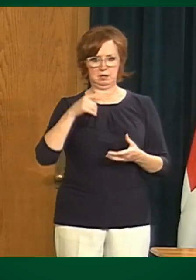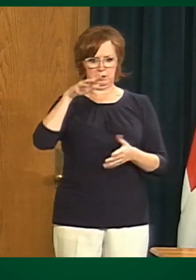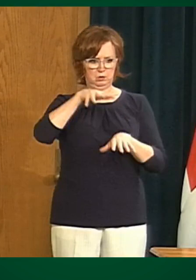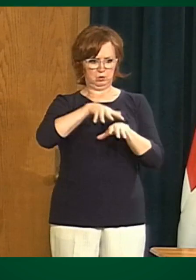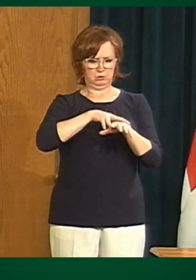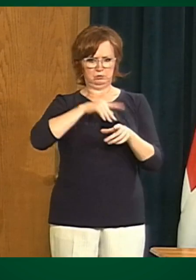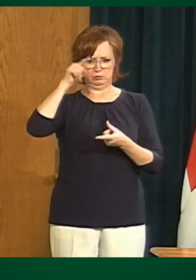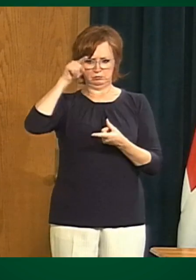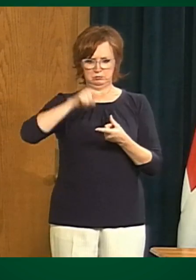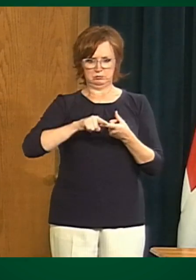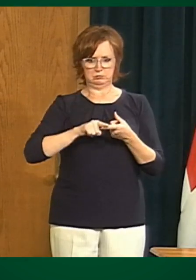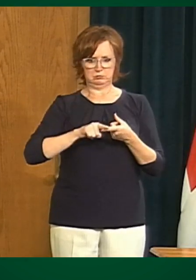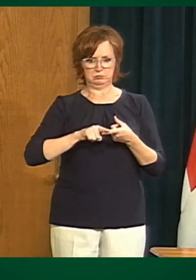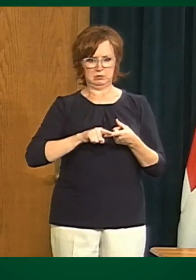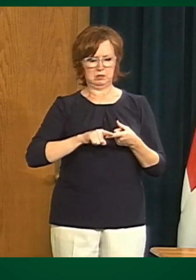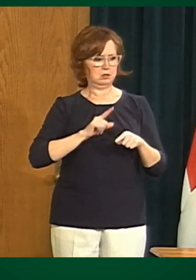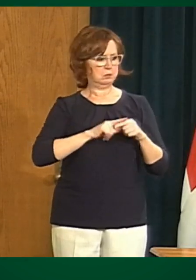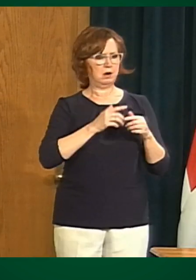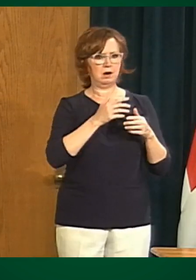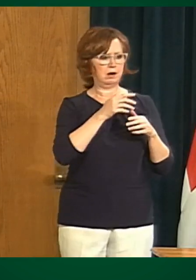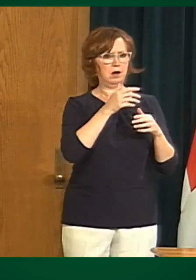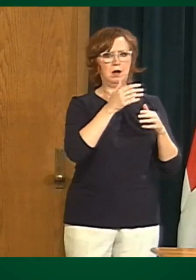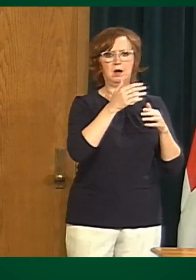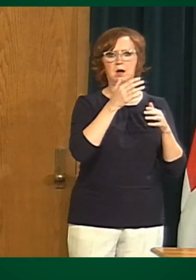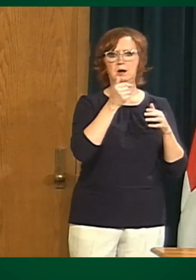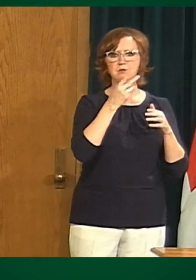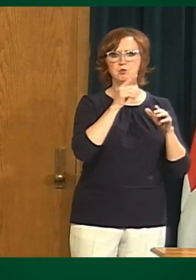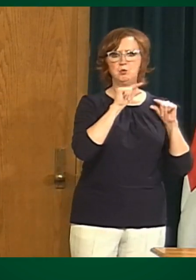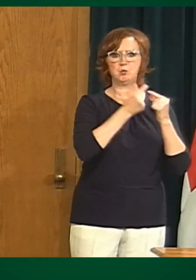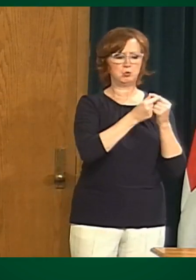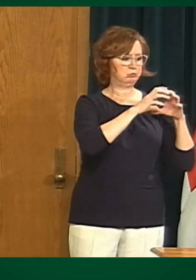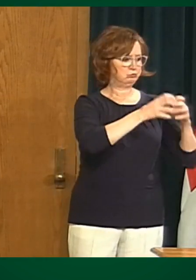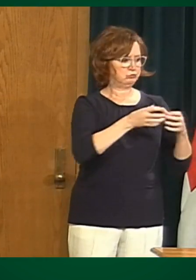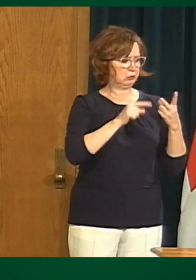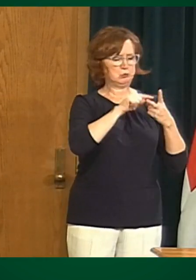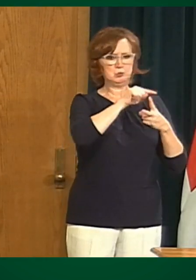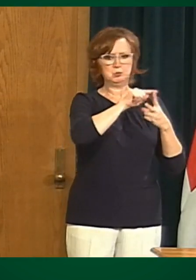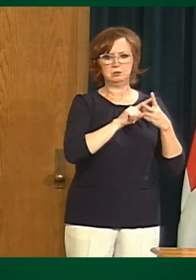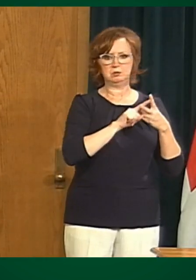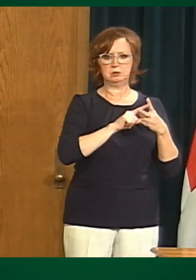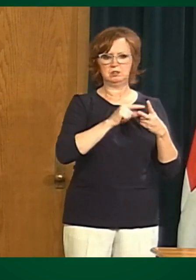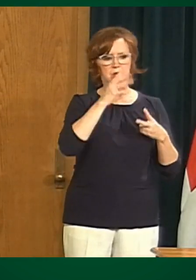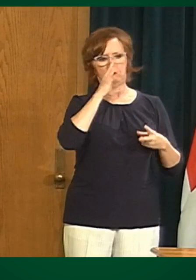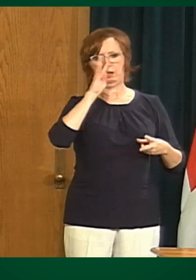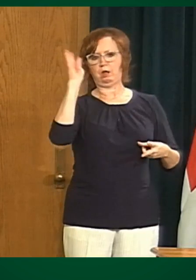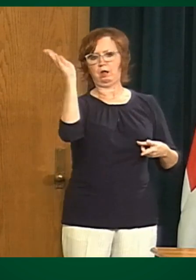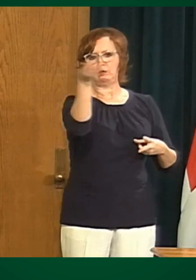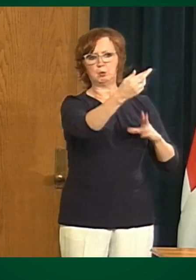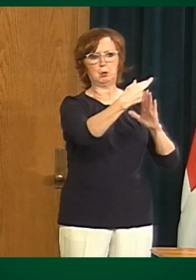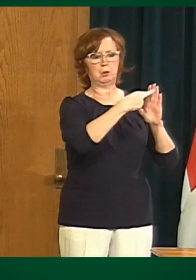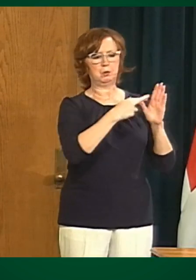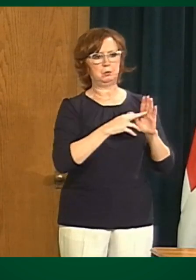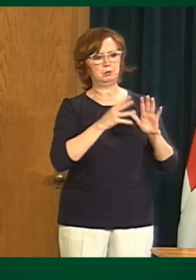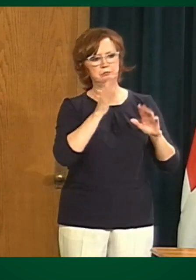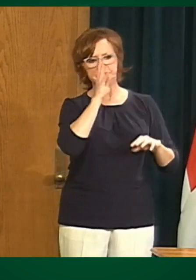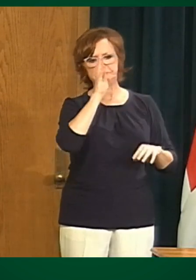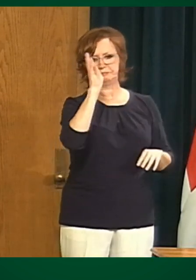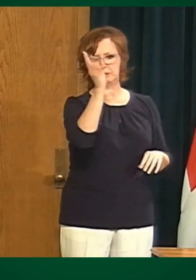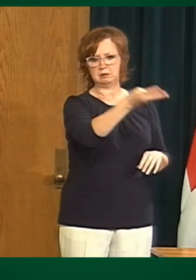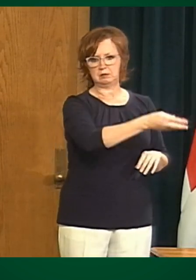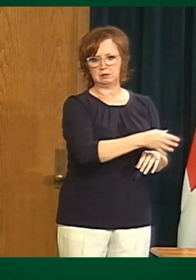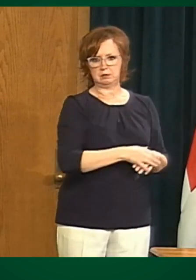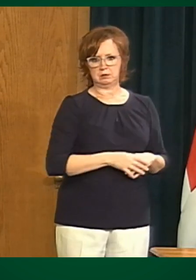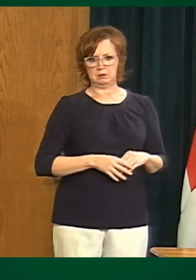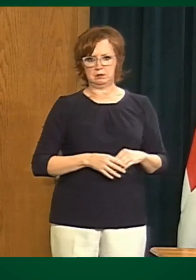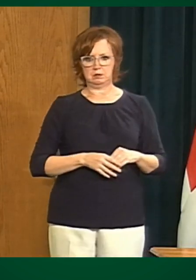of people disrespecting your words and the words of Dr. Shahab give you pause to think we're giving people a